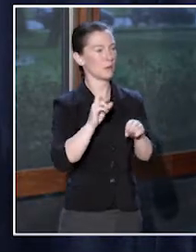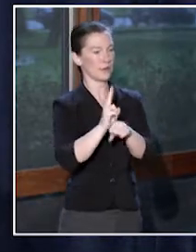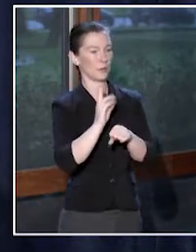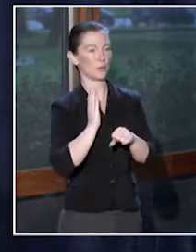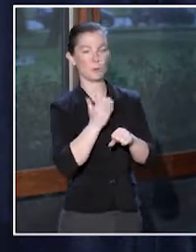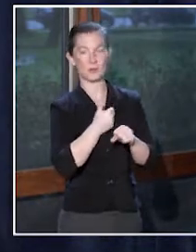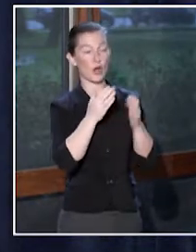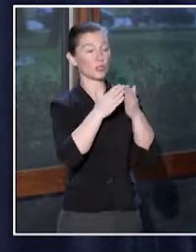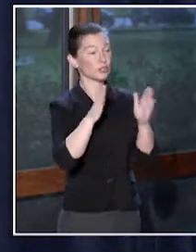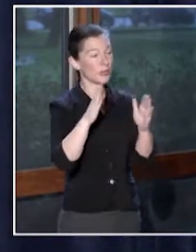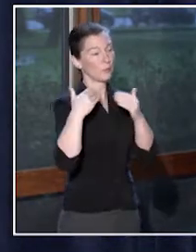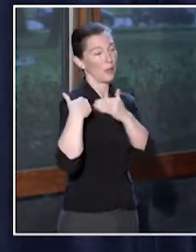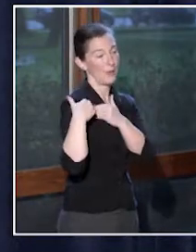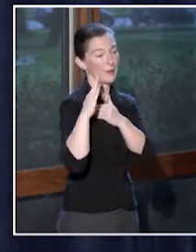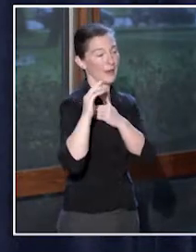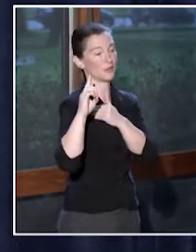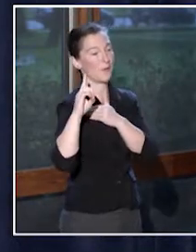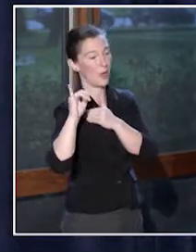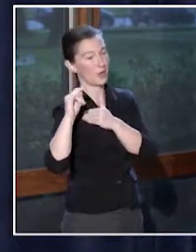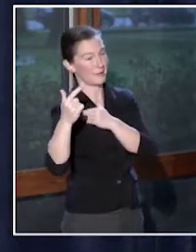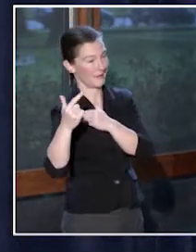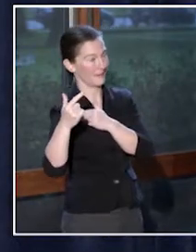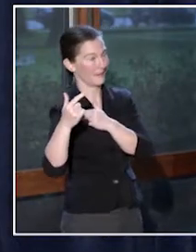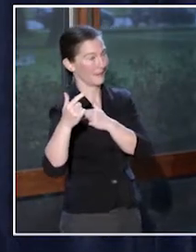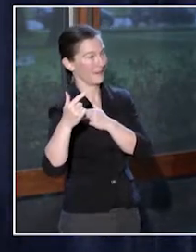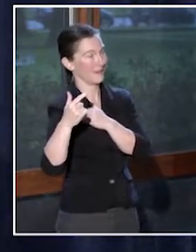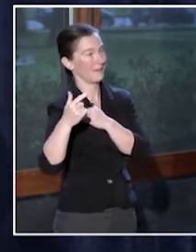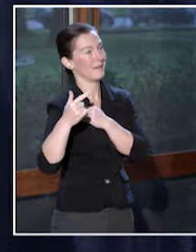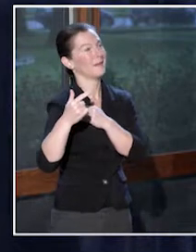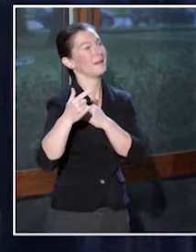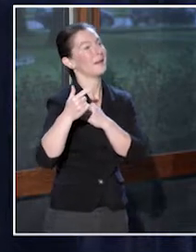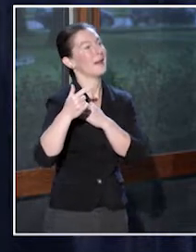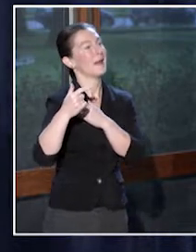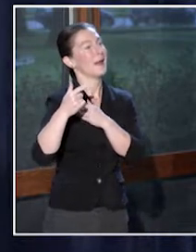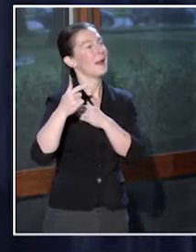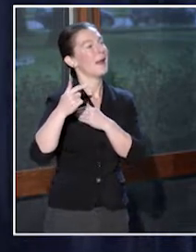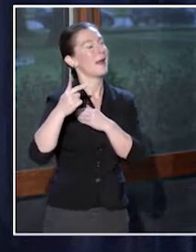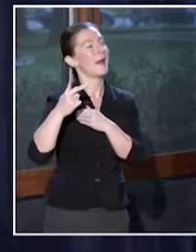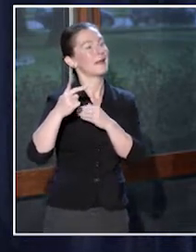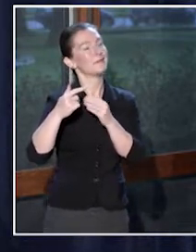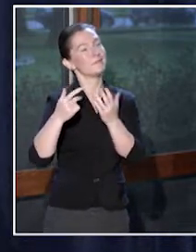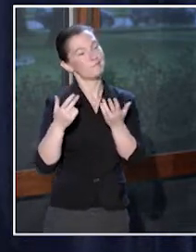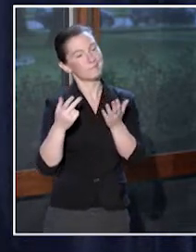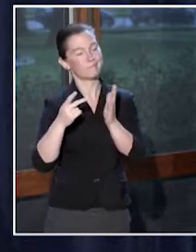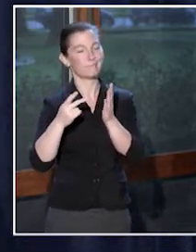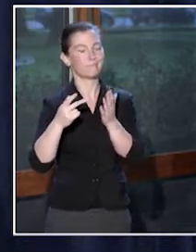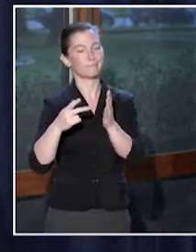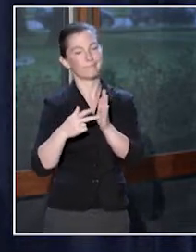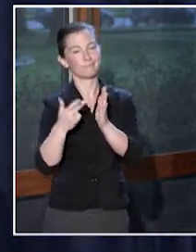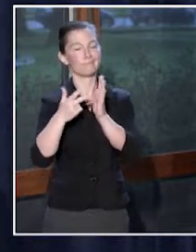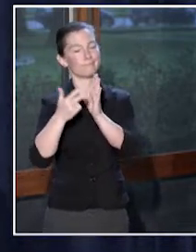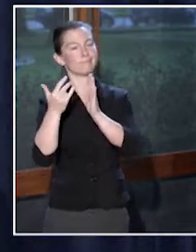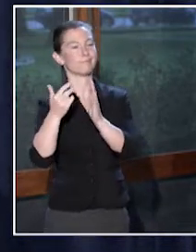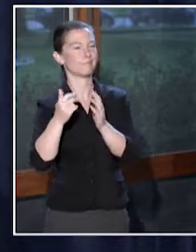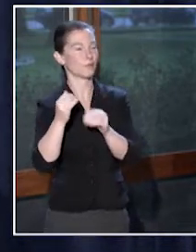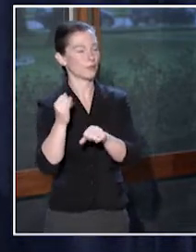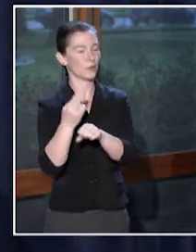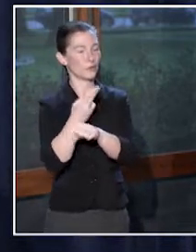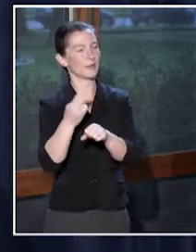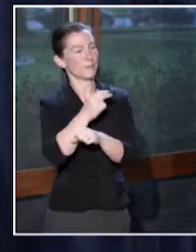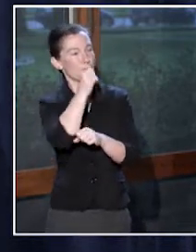bonding and leverage it with private sector and institutional dollars. If